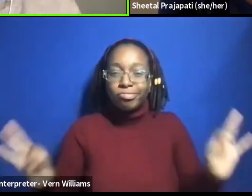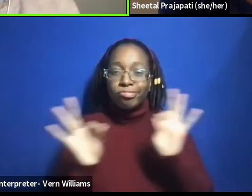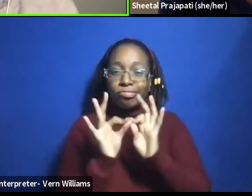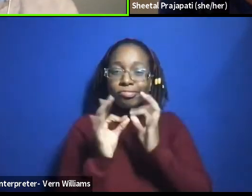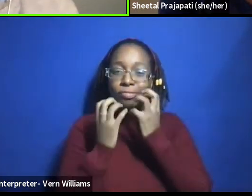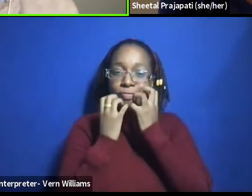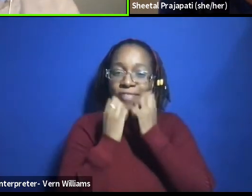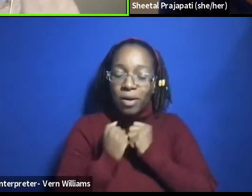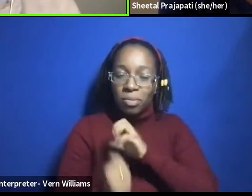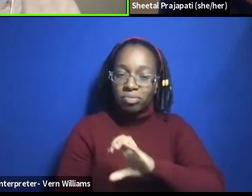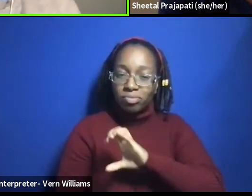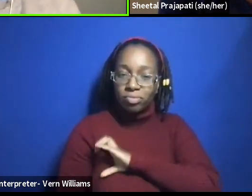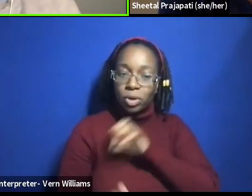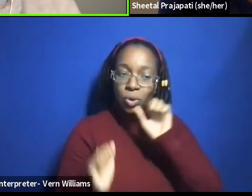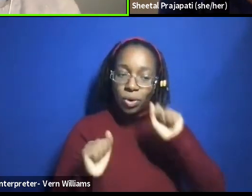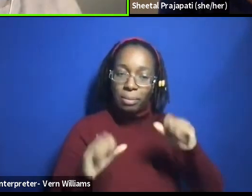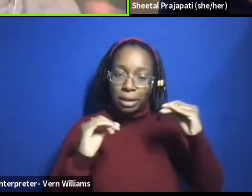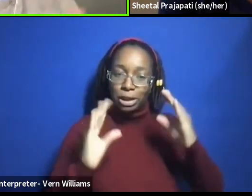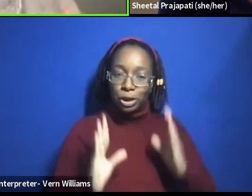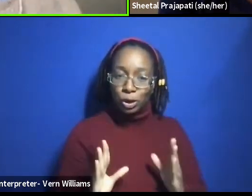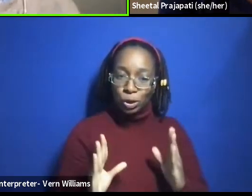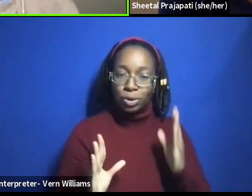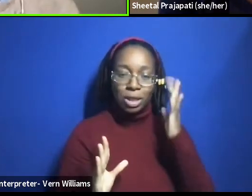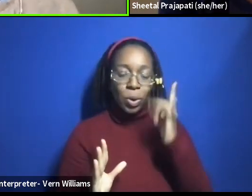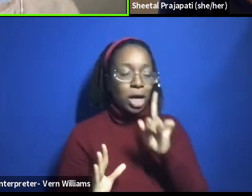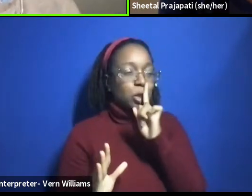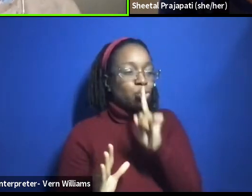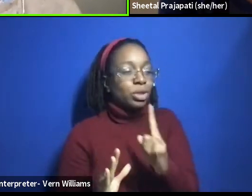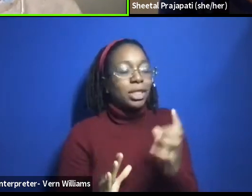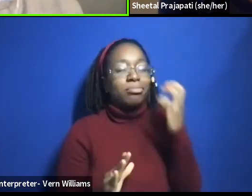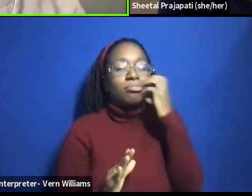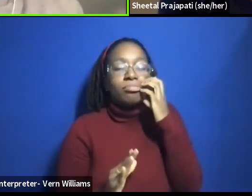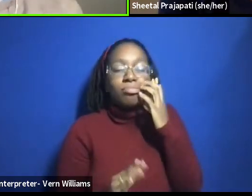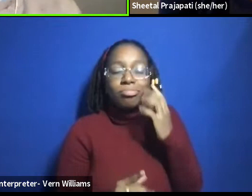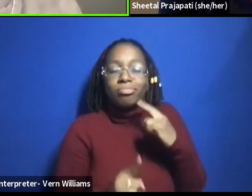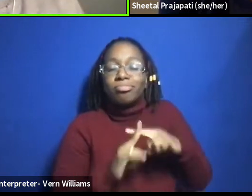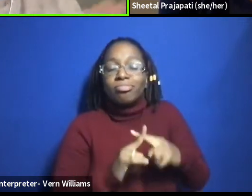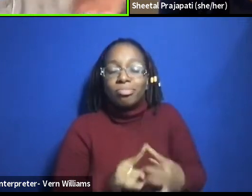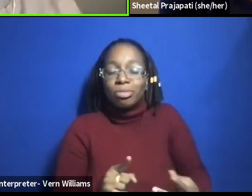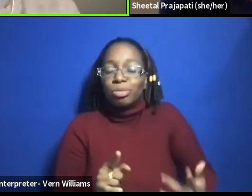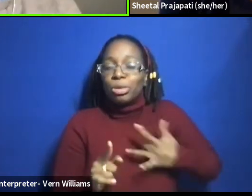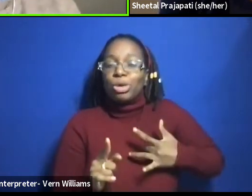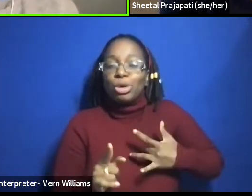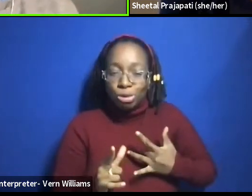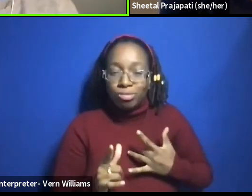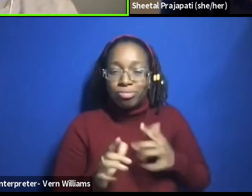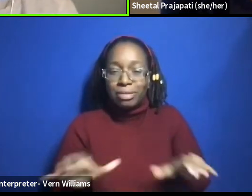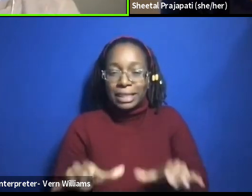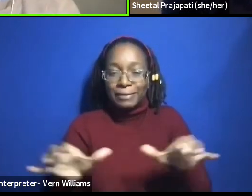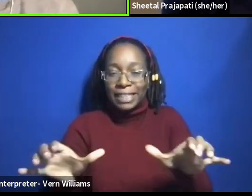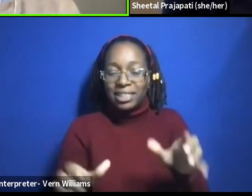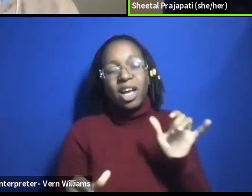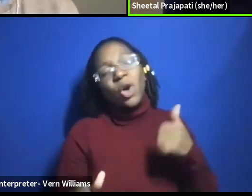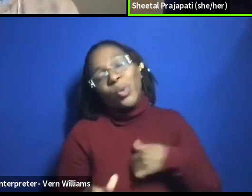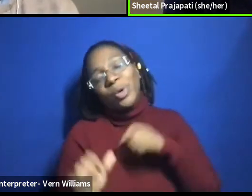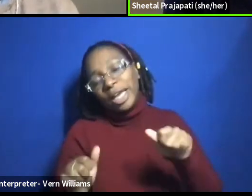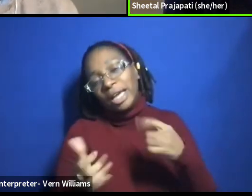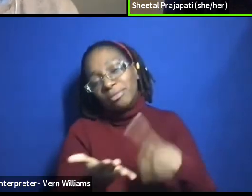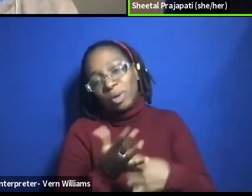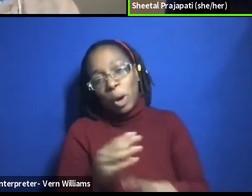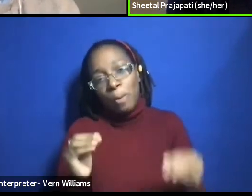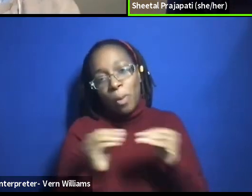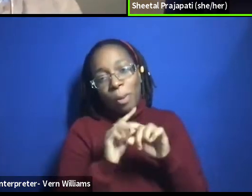it's such an enriching, I guess, activity. I mean, we could speak more about that relationship, but, you know, that's more or less more. Yeah,